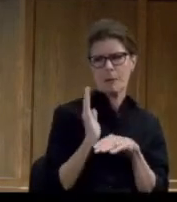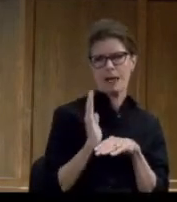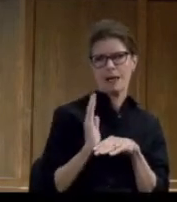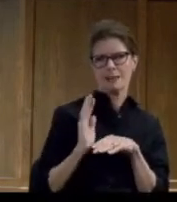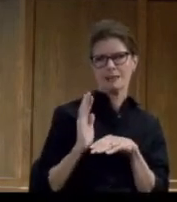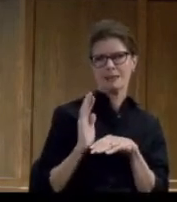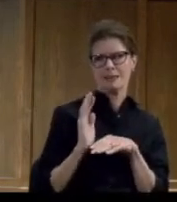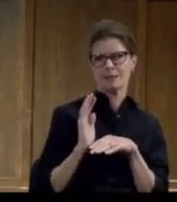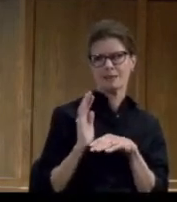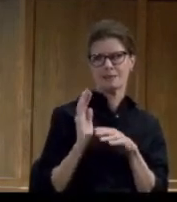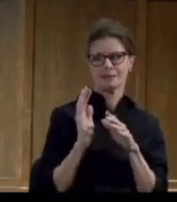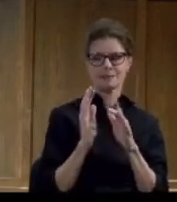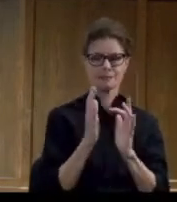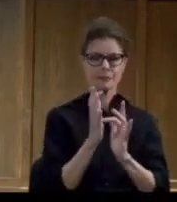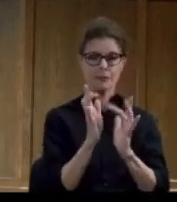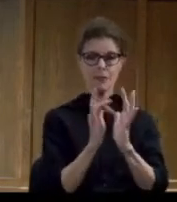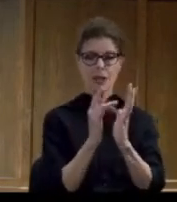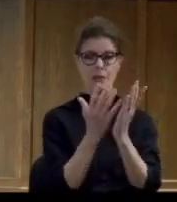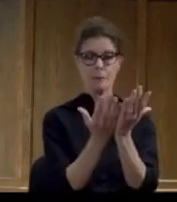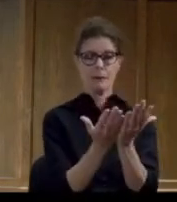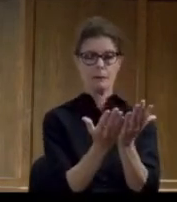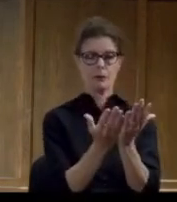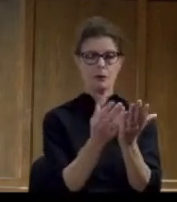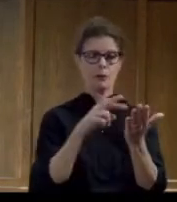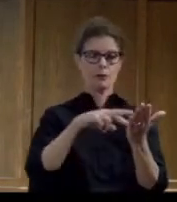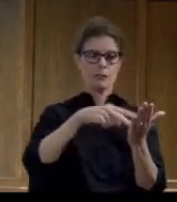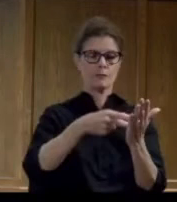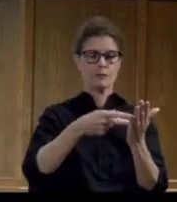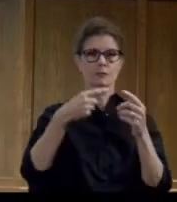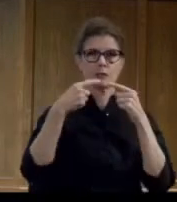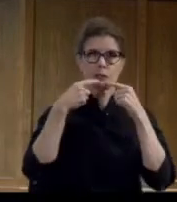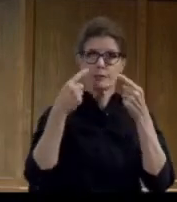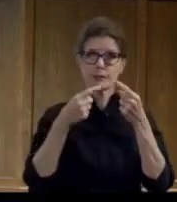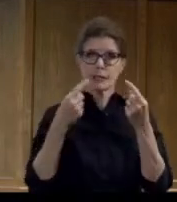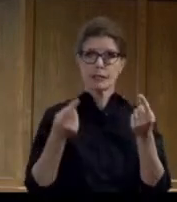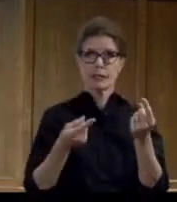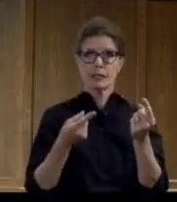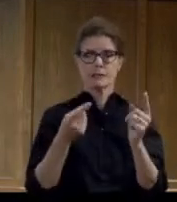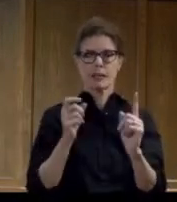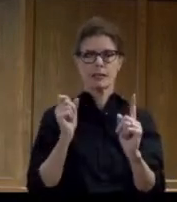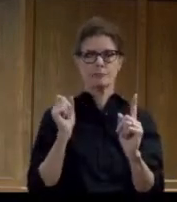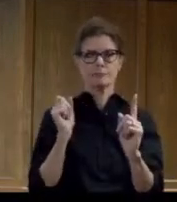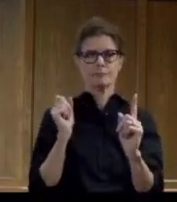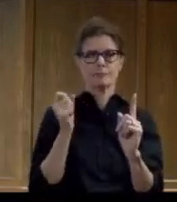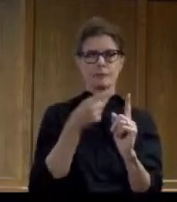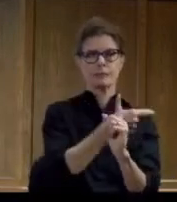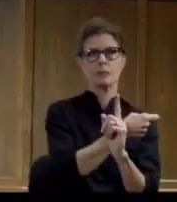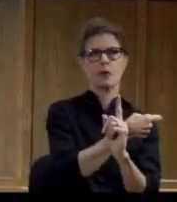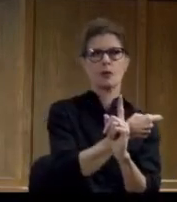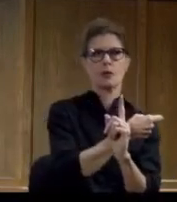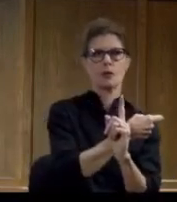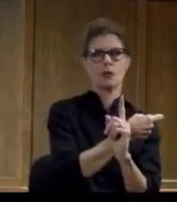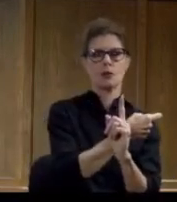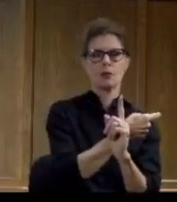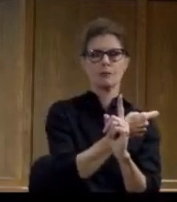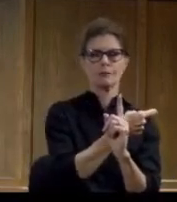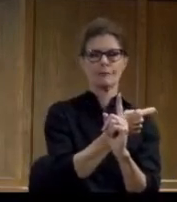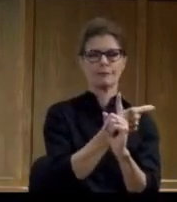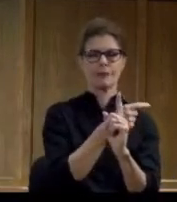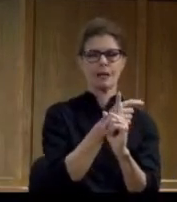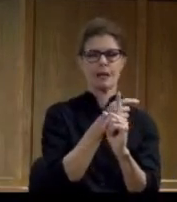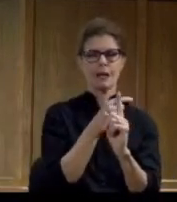technical biblical definition of sin is to miss the mark, which is very true. But it's also true that